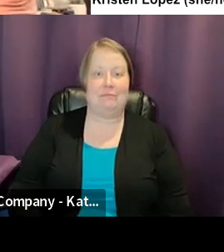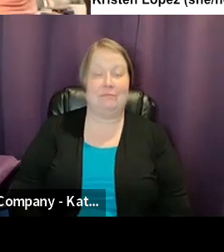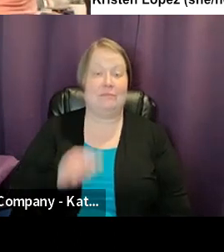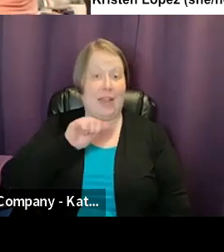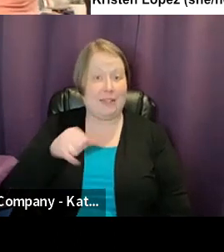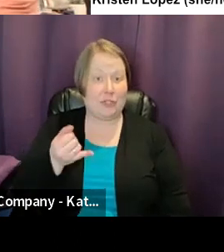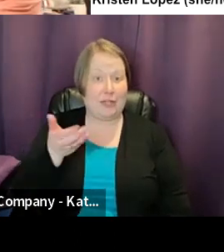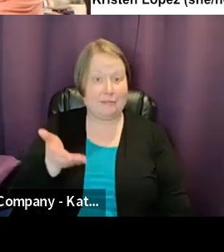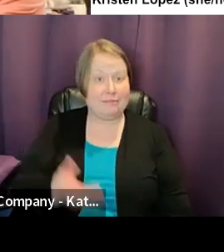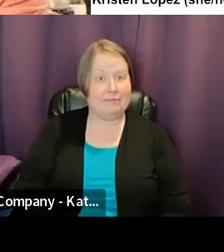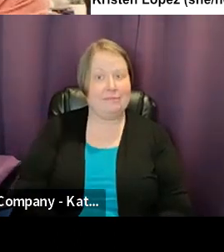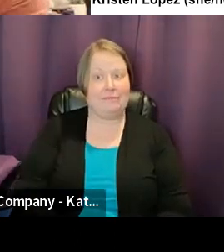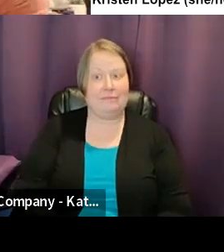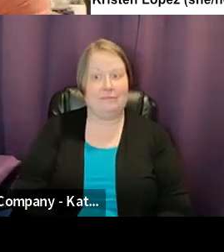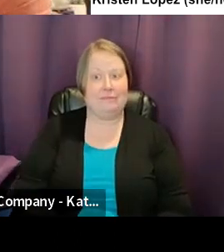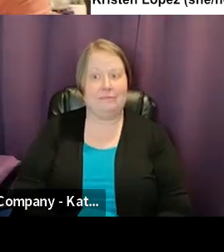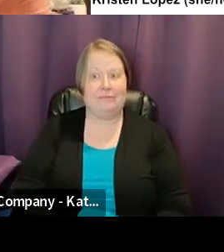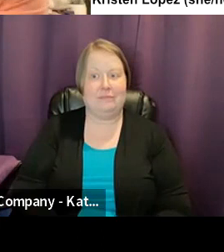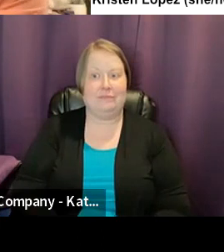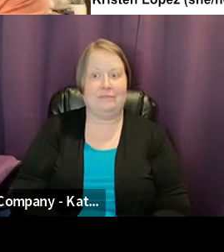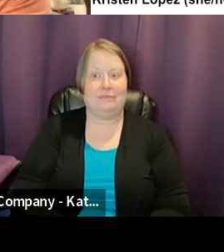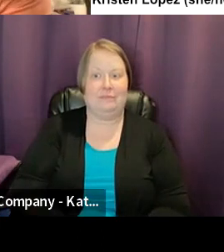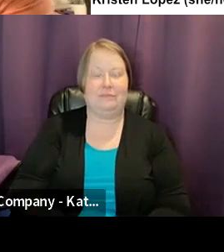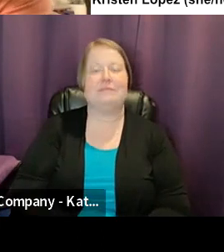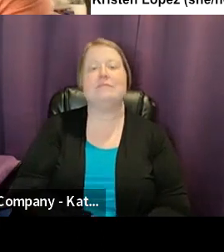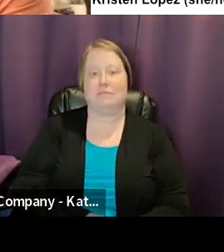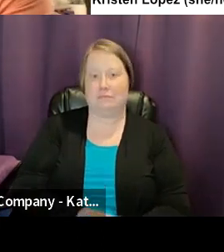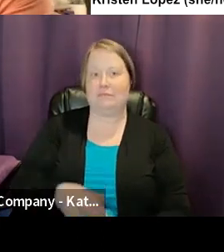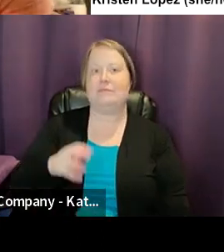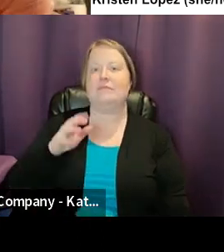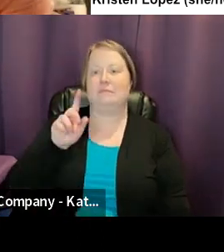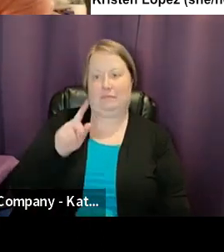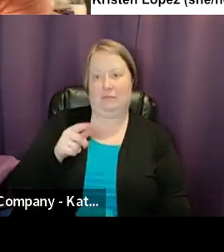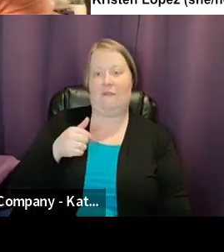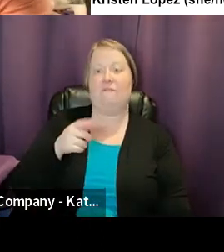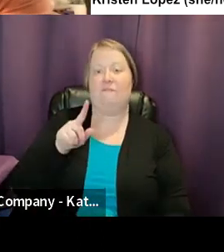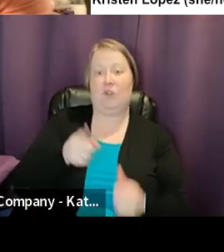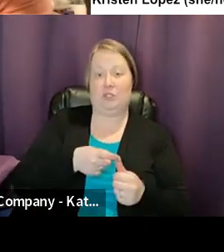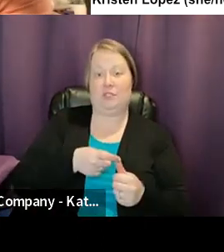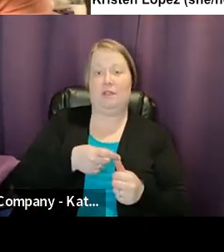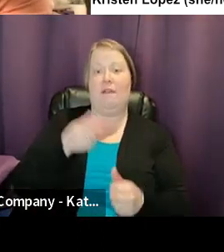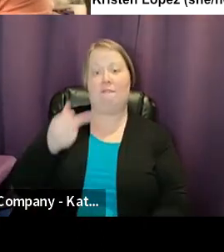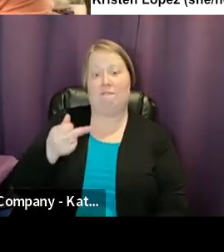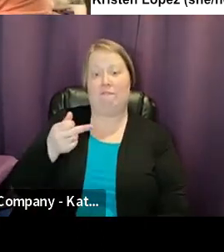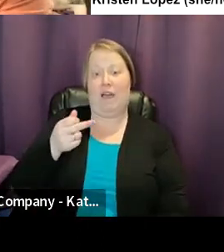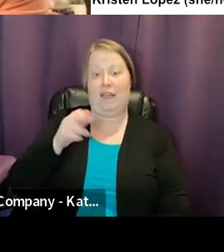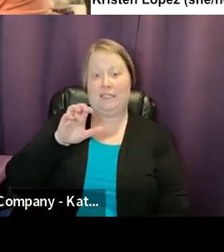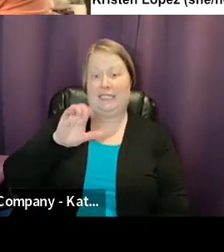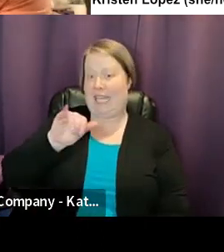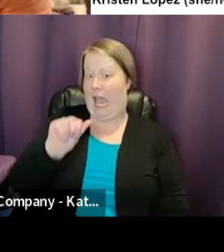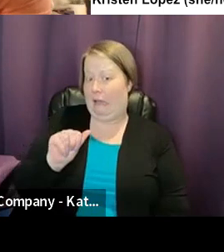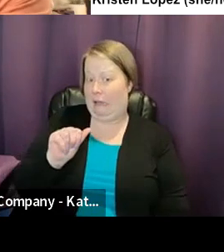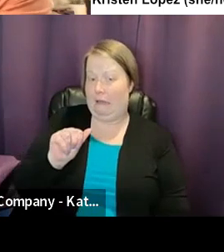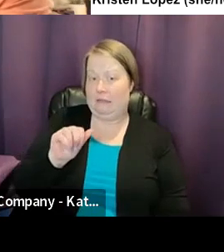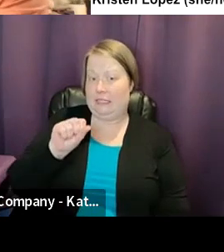AJ. Yeah, hi y'all, this is AJ. First, I wanna go back and say fuck Saya, and that's also a reason I don't have a lot of hope,